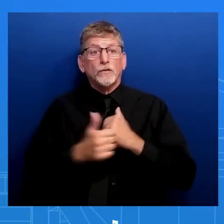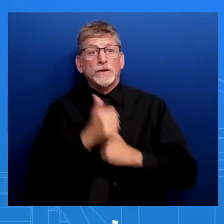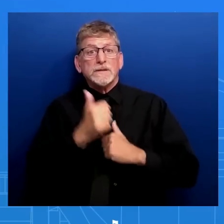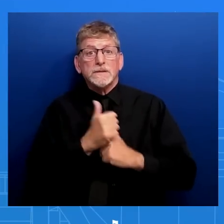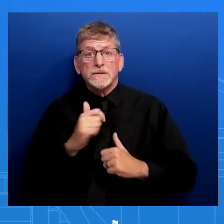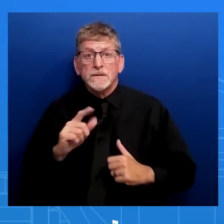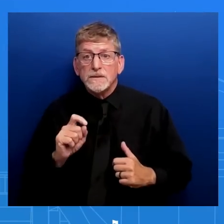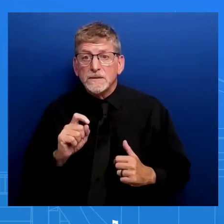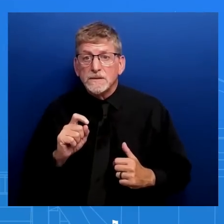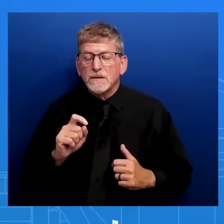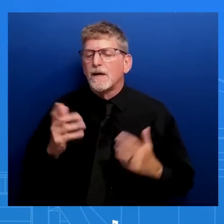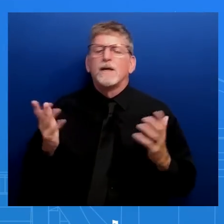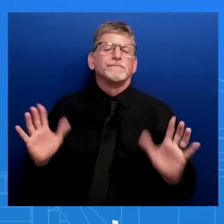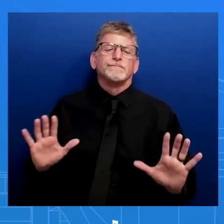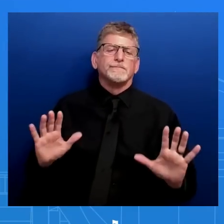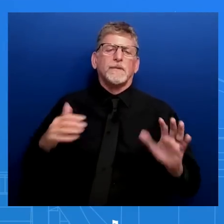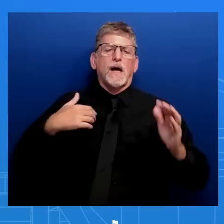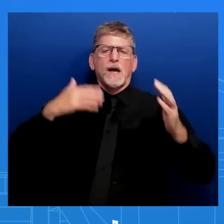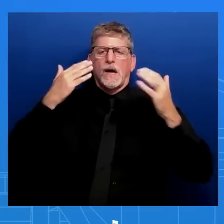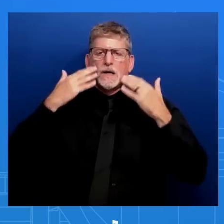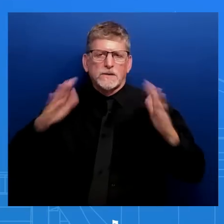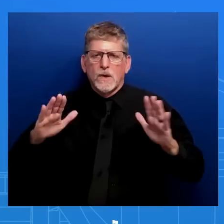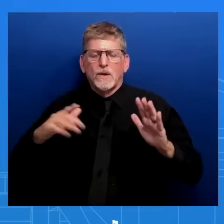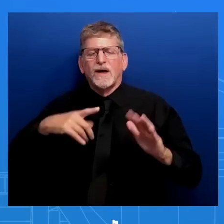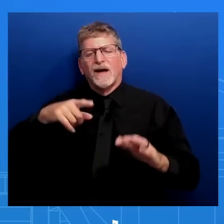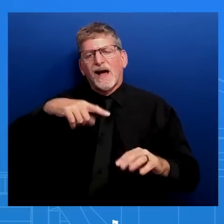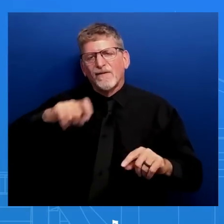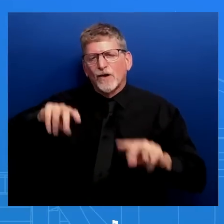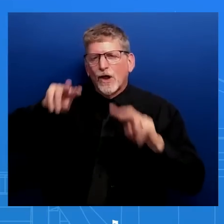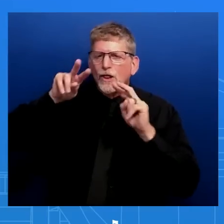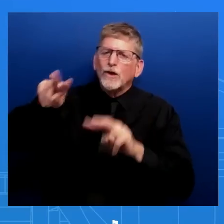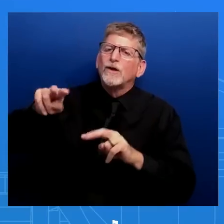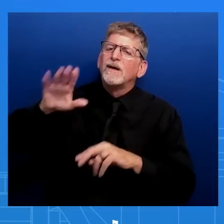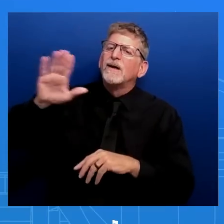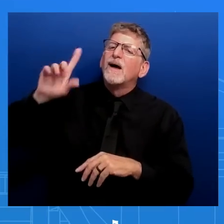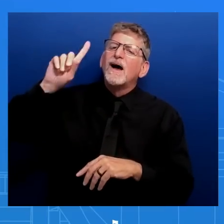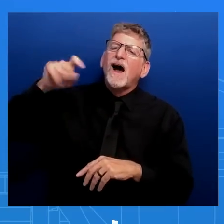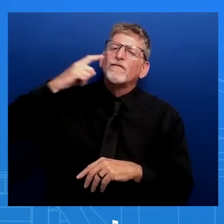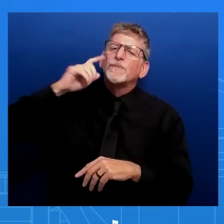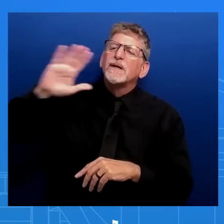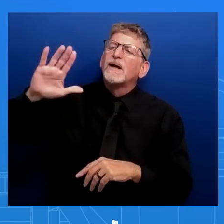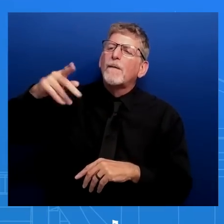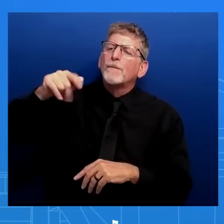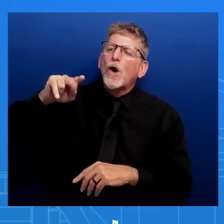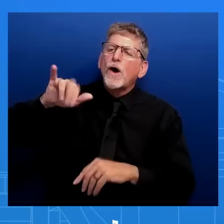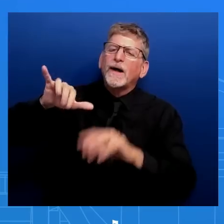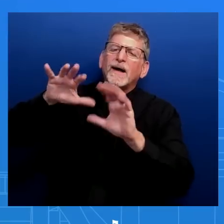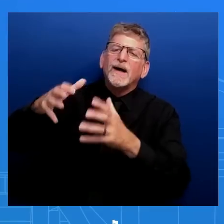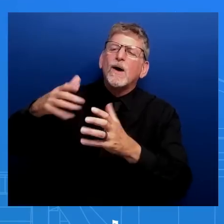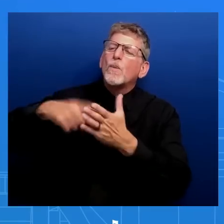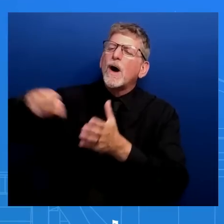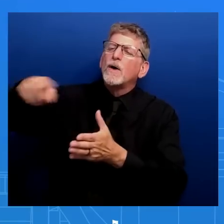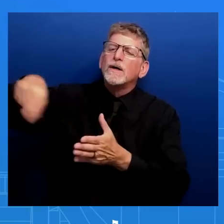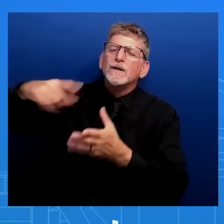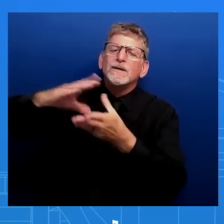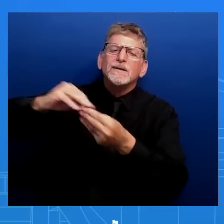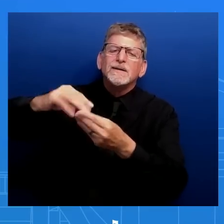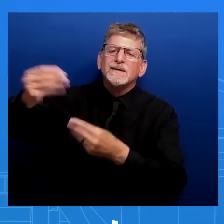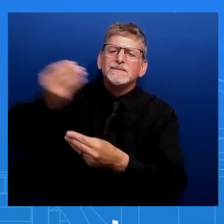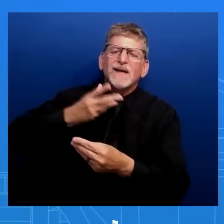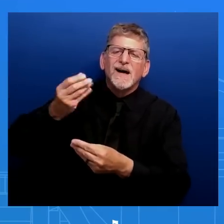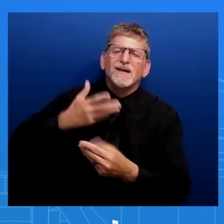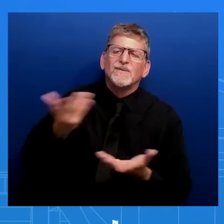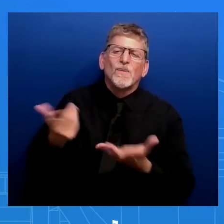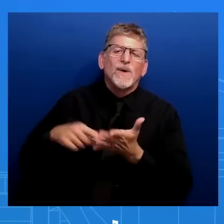point you to the parties to it to speak to the details of it. We just don't have visibility on that. And then just in terms of the war itself, do you